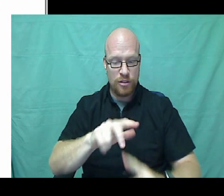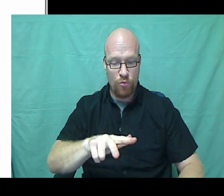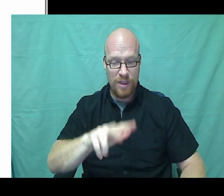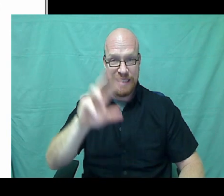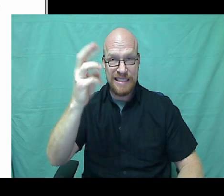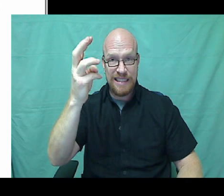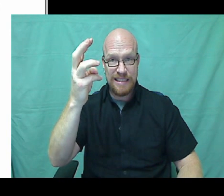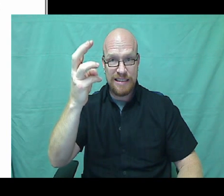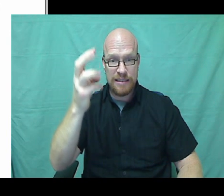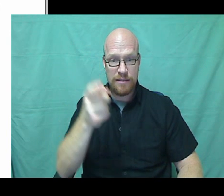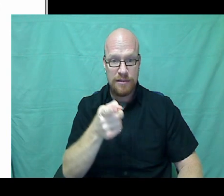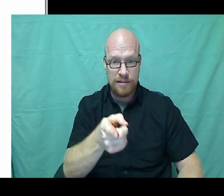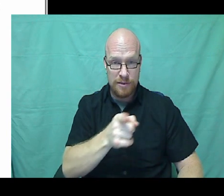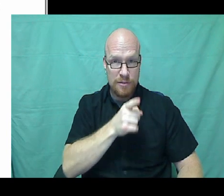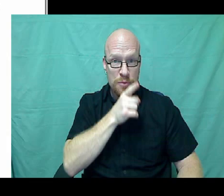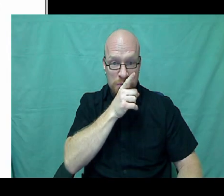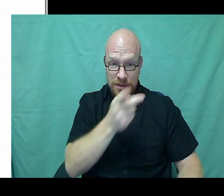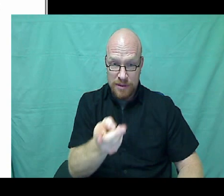6th.